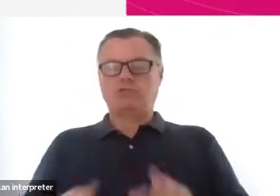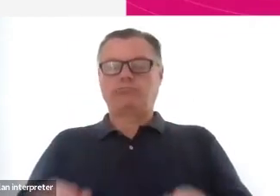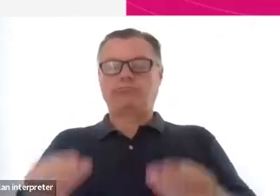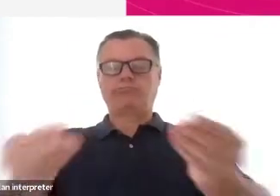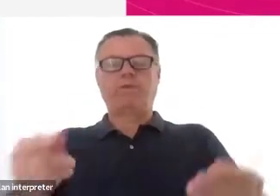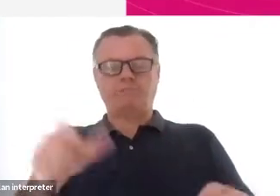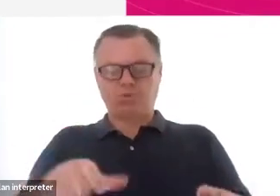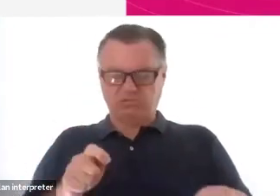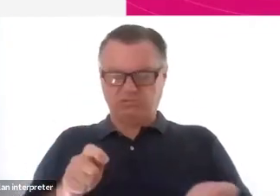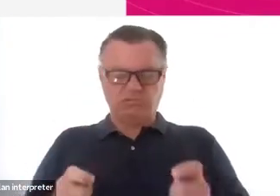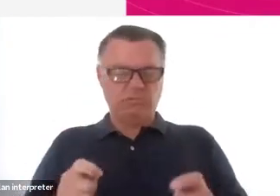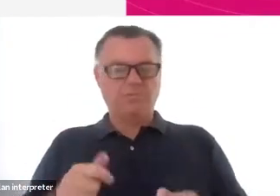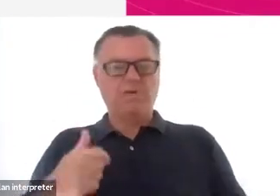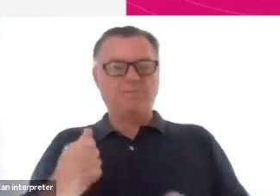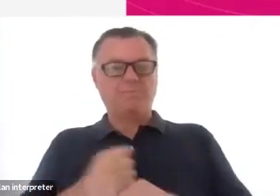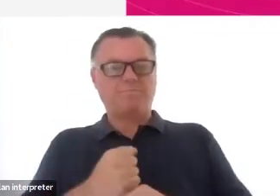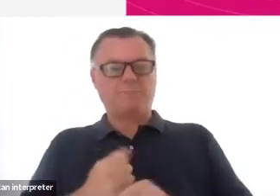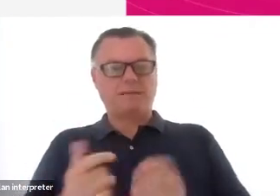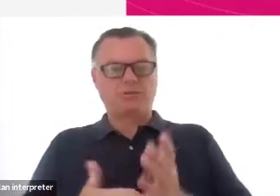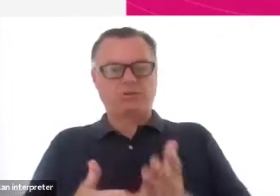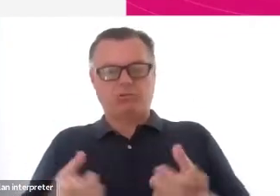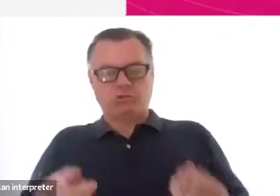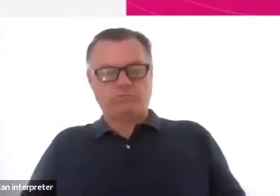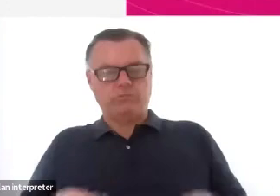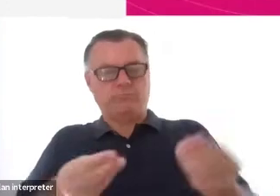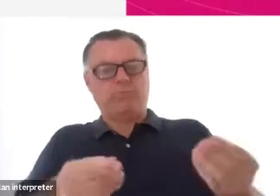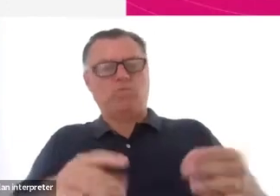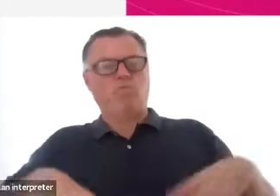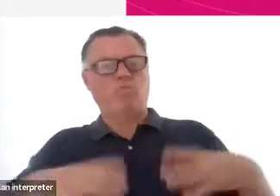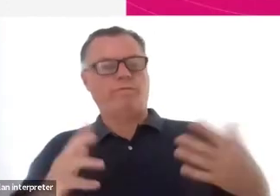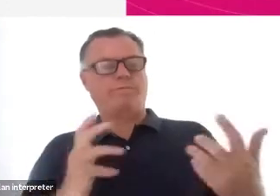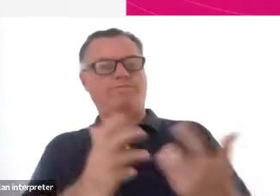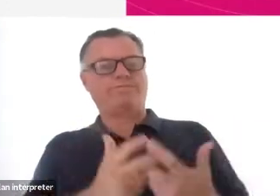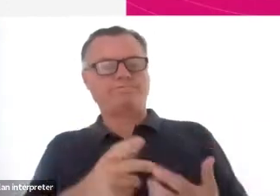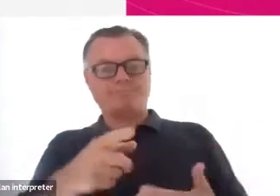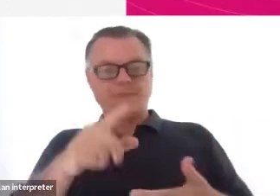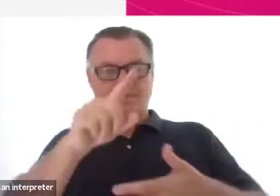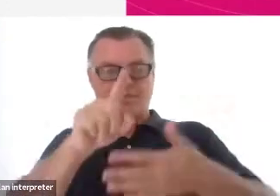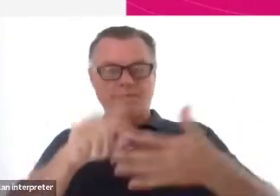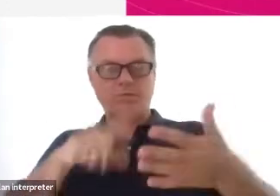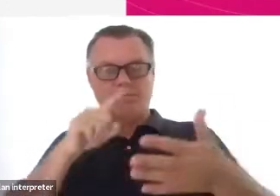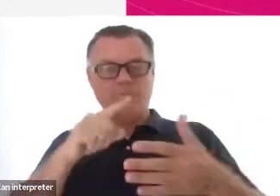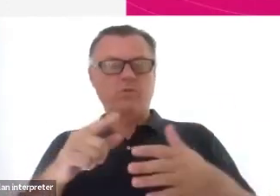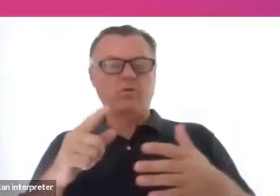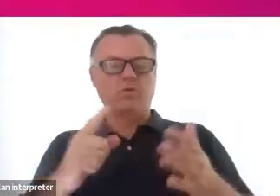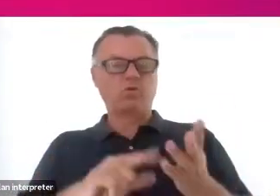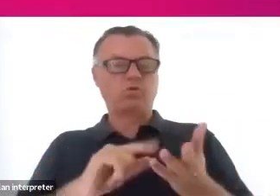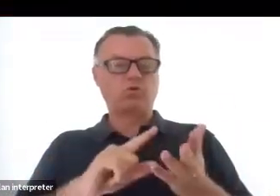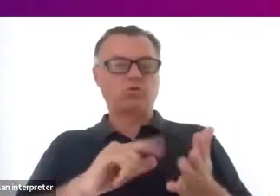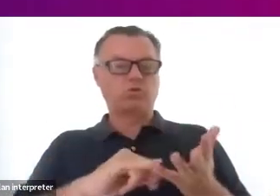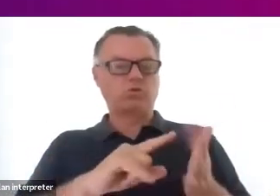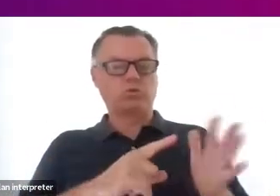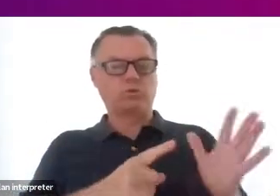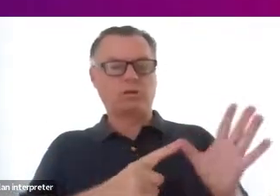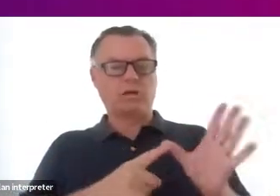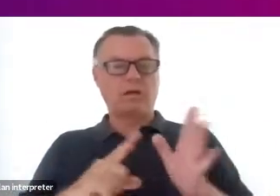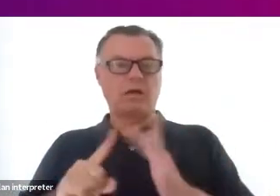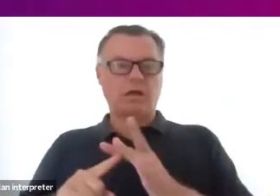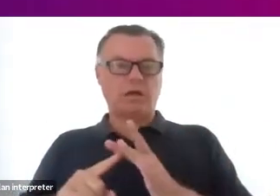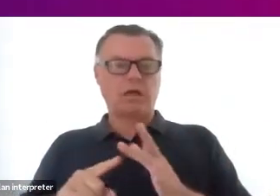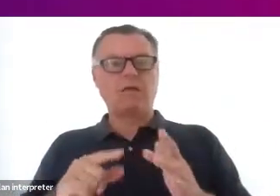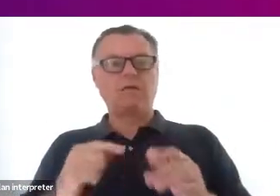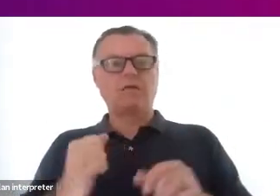expecting them to adapt to it. And these remarkable founders, they're at the forefront of using AI to enable that personalization at